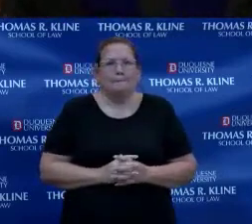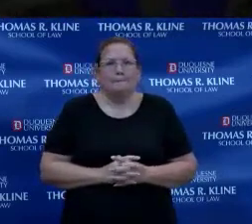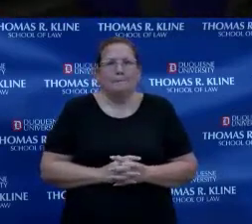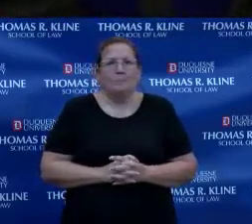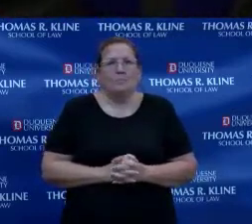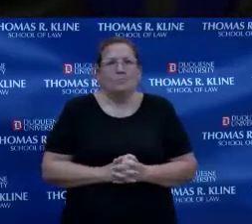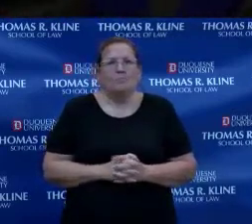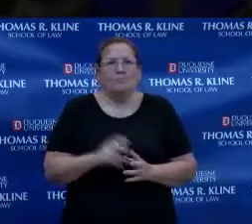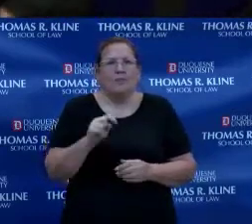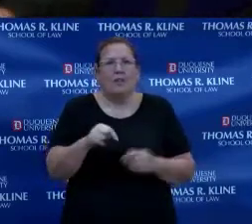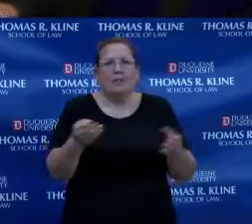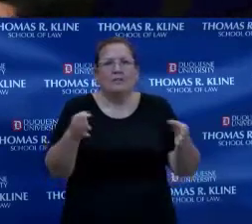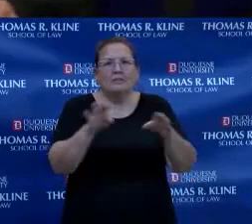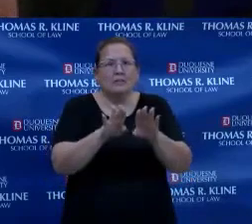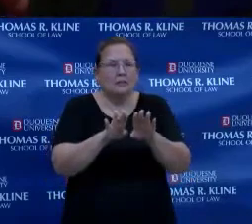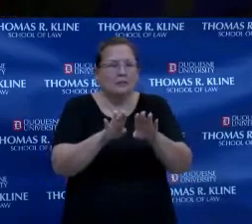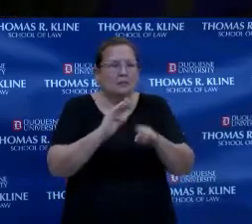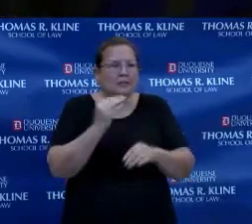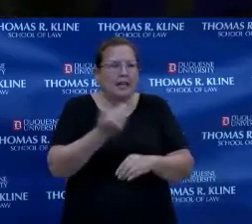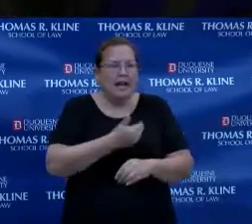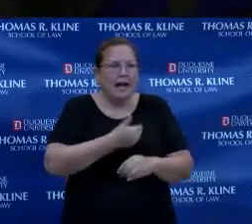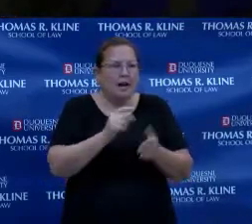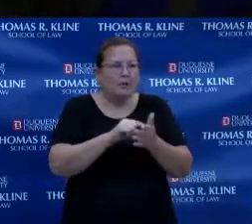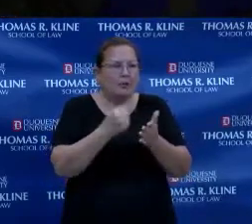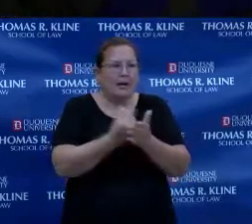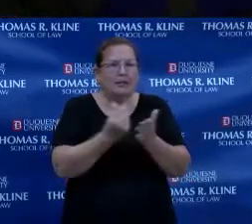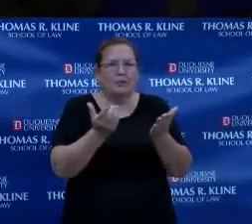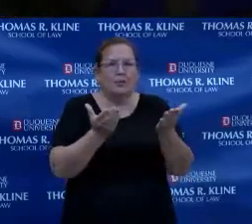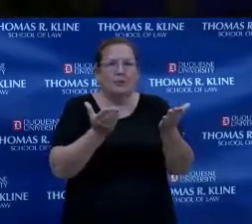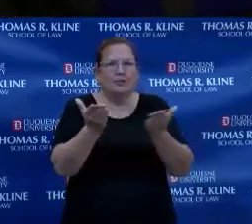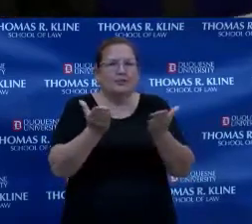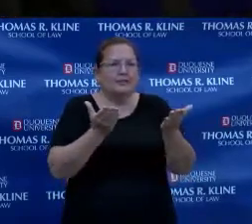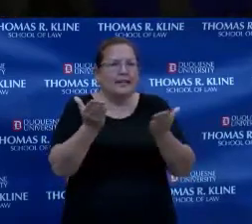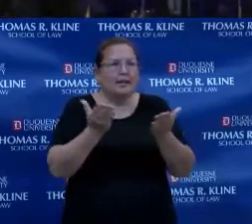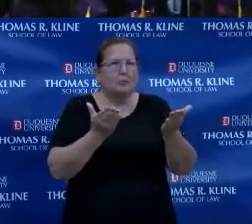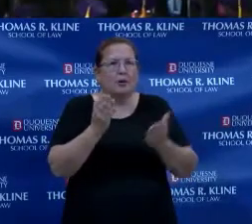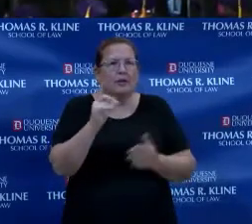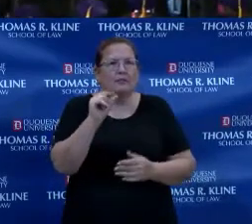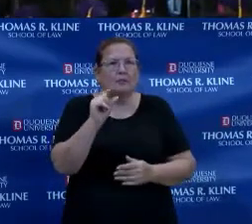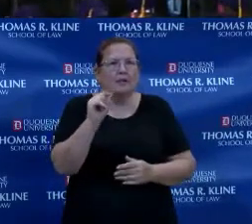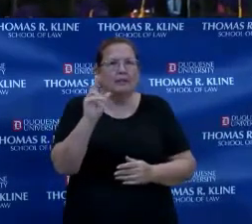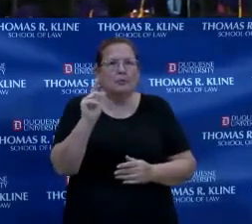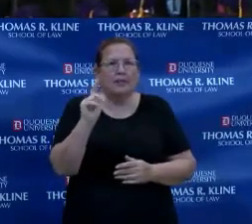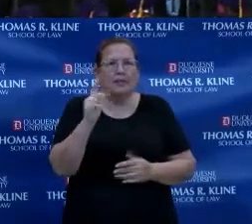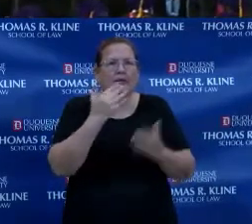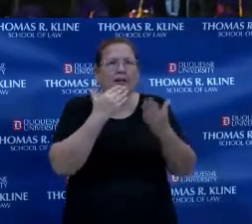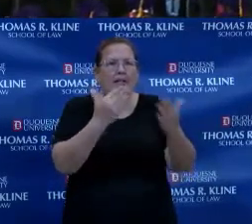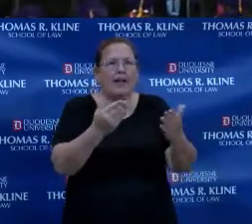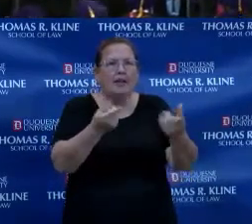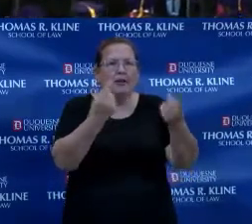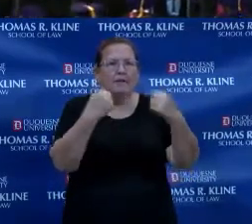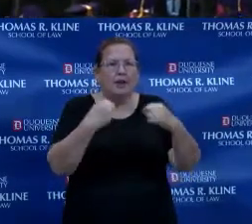This concludes our 2023 commencement ceremony. Thank you all for coming.